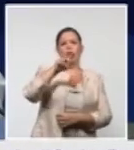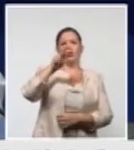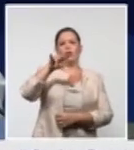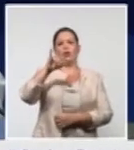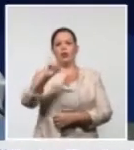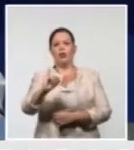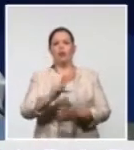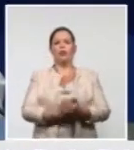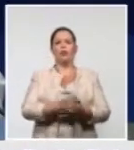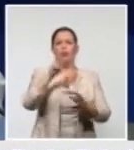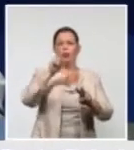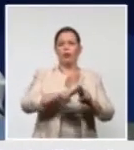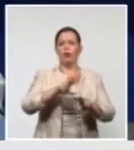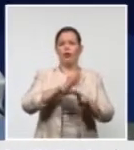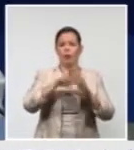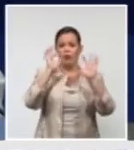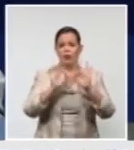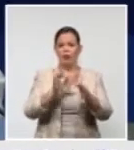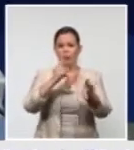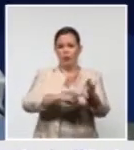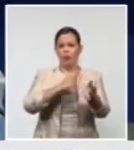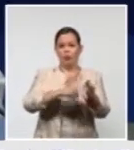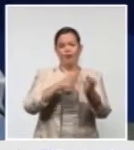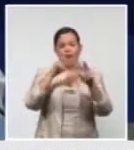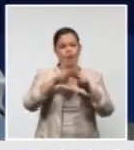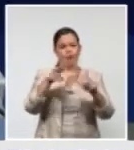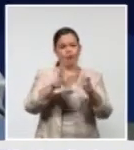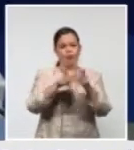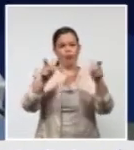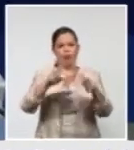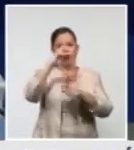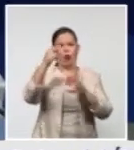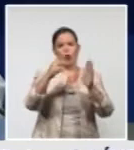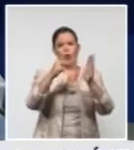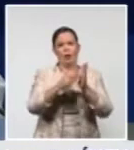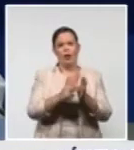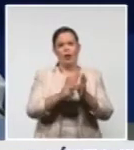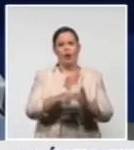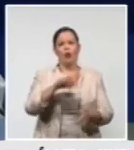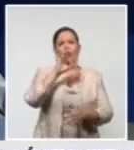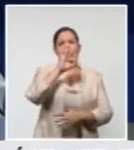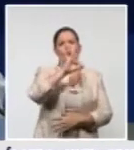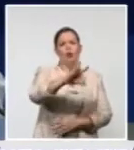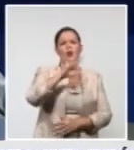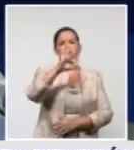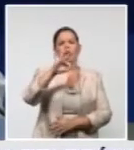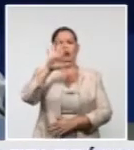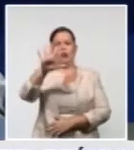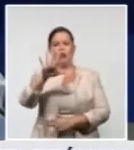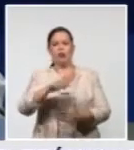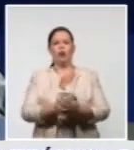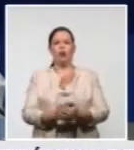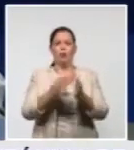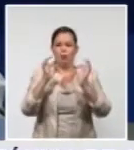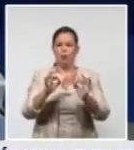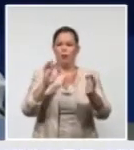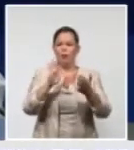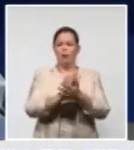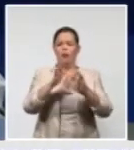117 was studied from Pinar del Rio, 126 from Artemisa, the highest number,